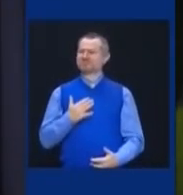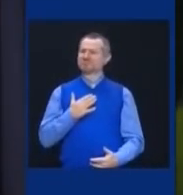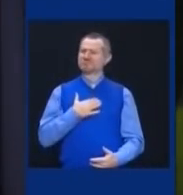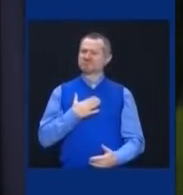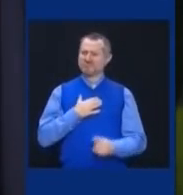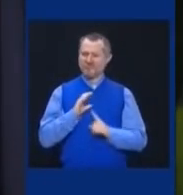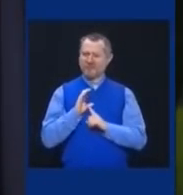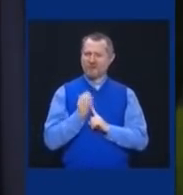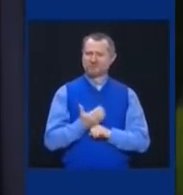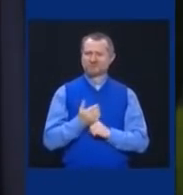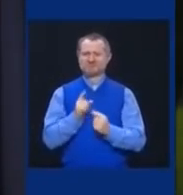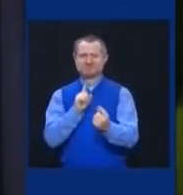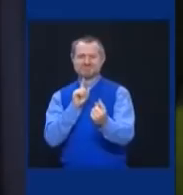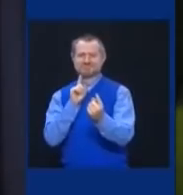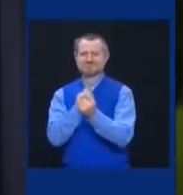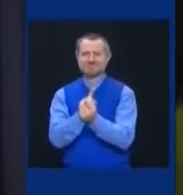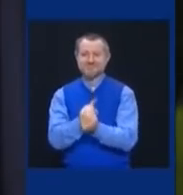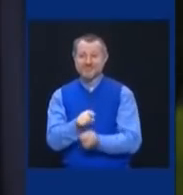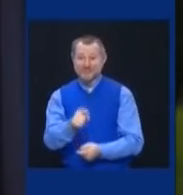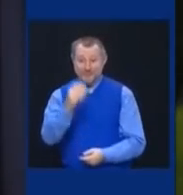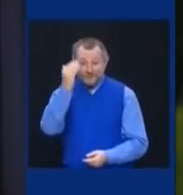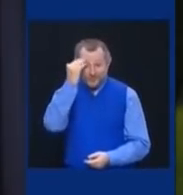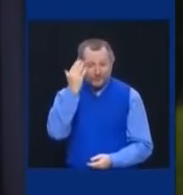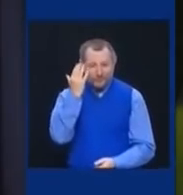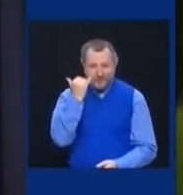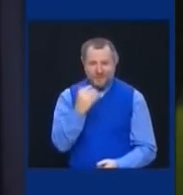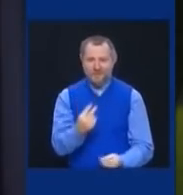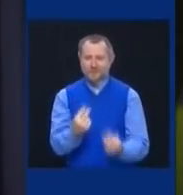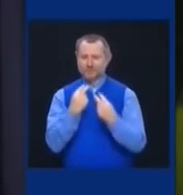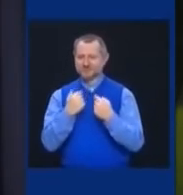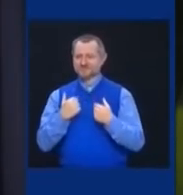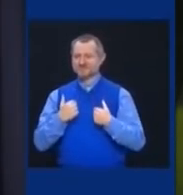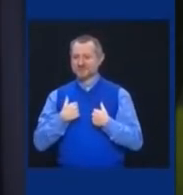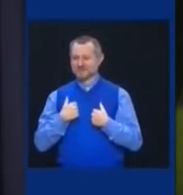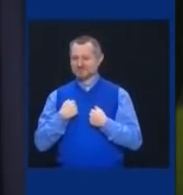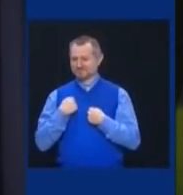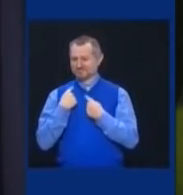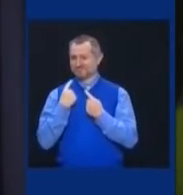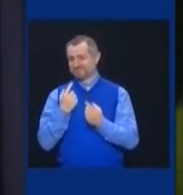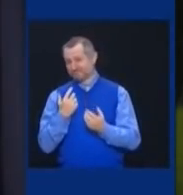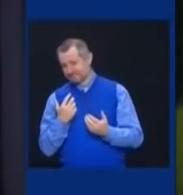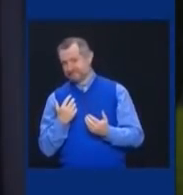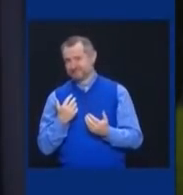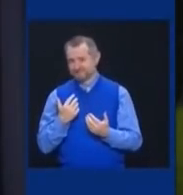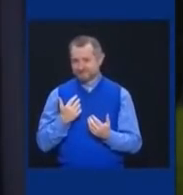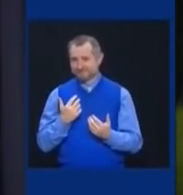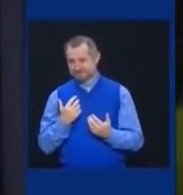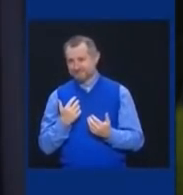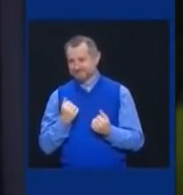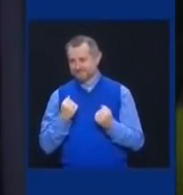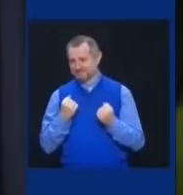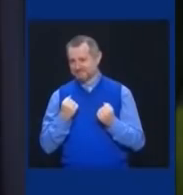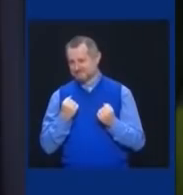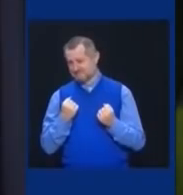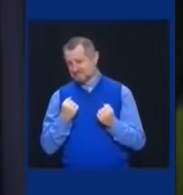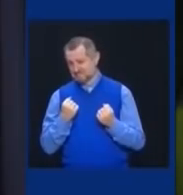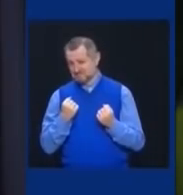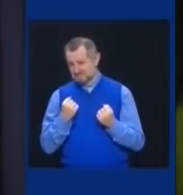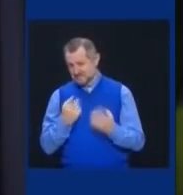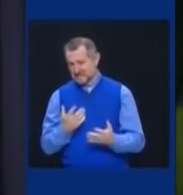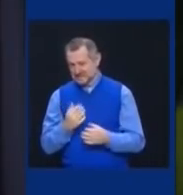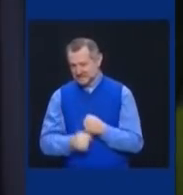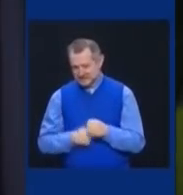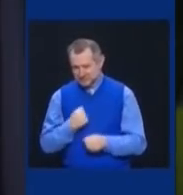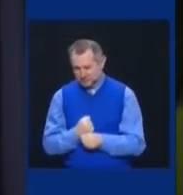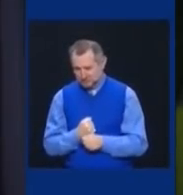that because you've watched me for, let's just say, more years than we care to remember.